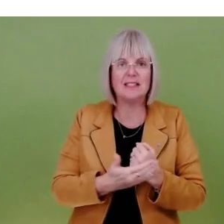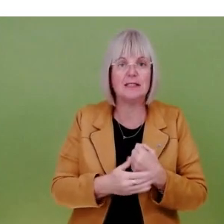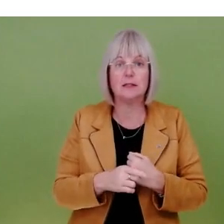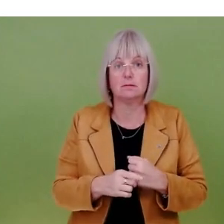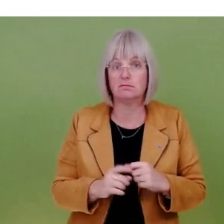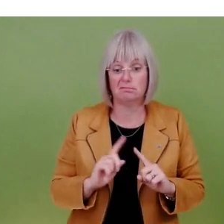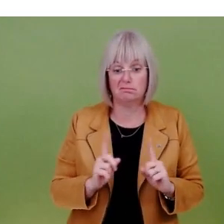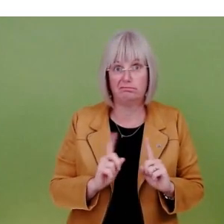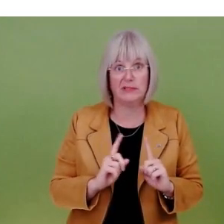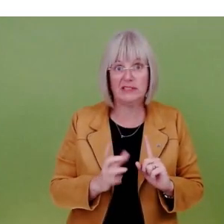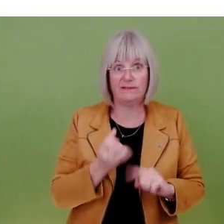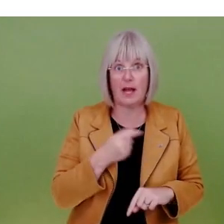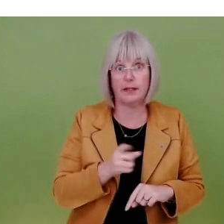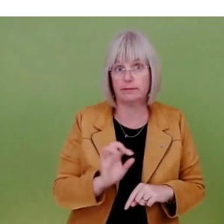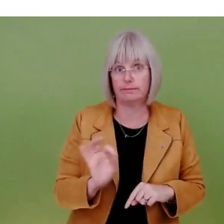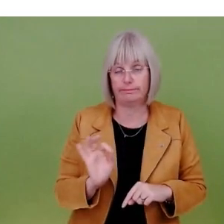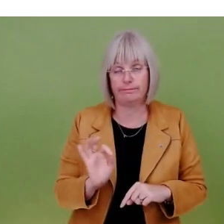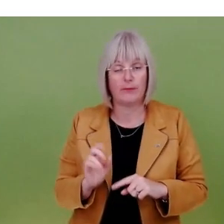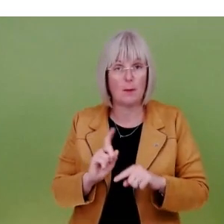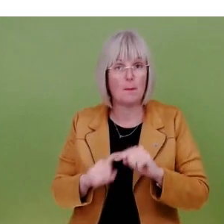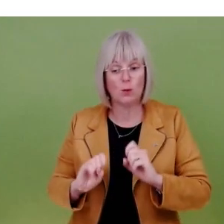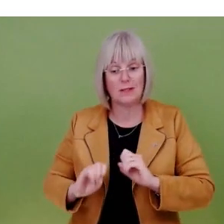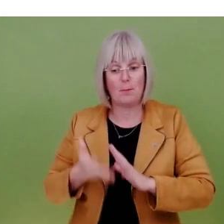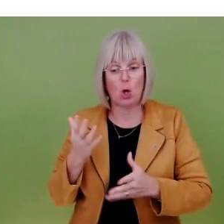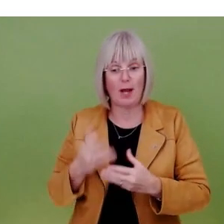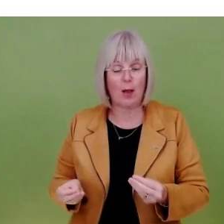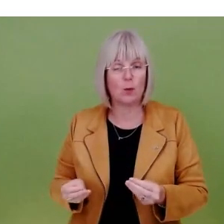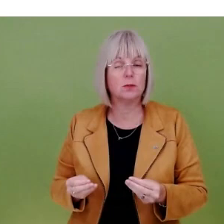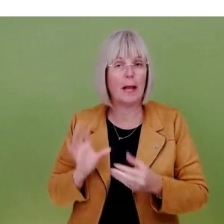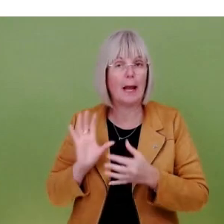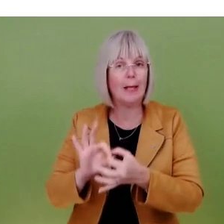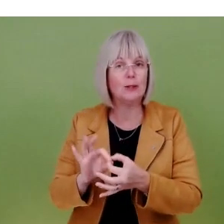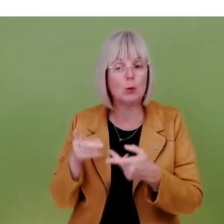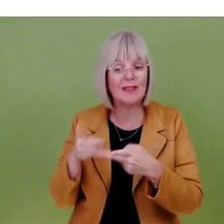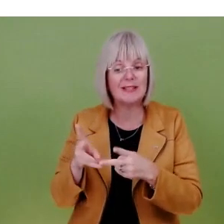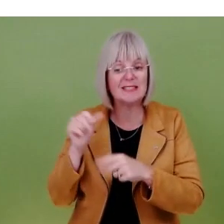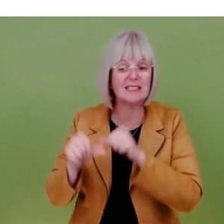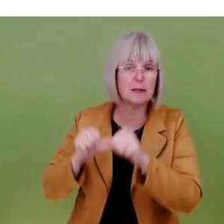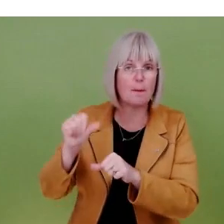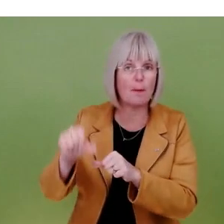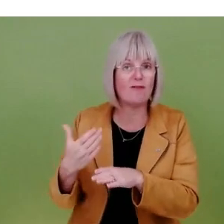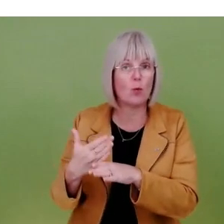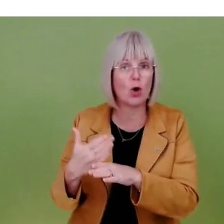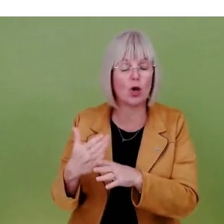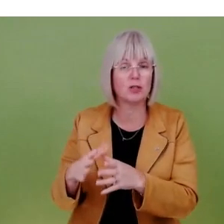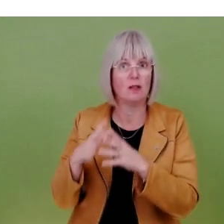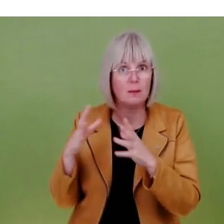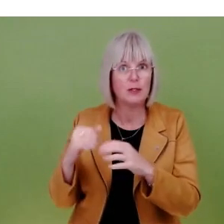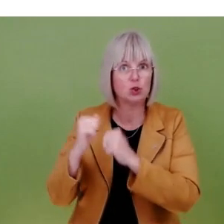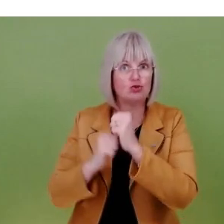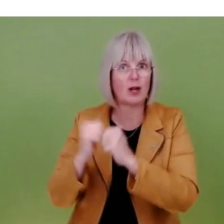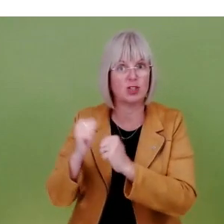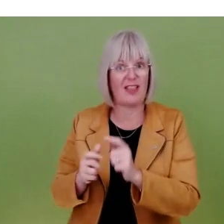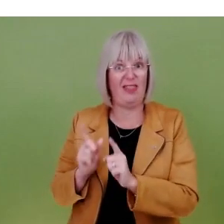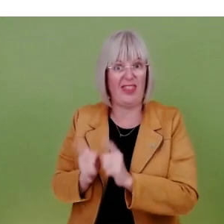system factors, to the pressure of work, the whole gambit that the NHS is facing. And even though we were targeting and asking questions